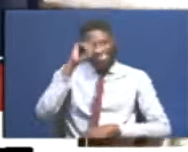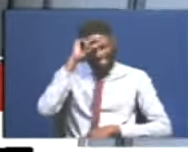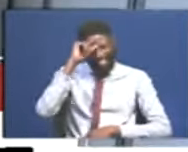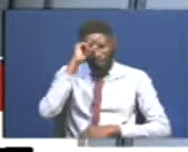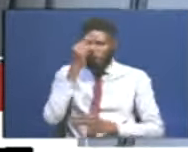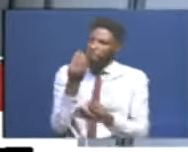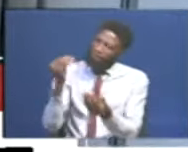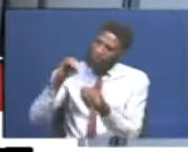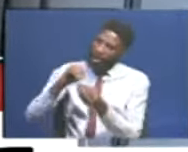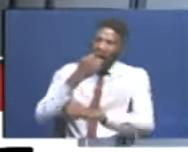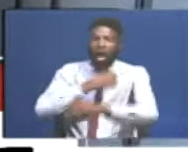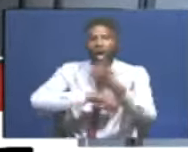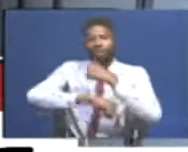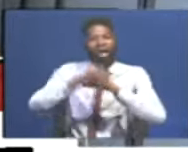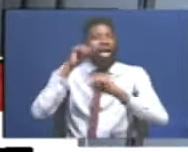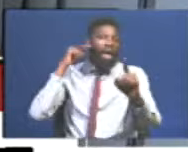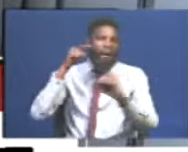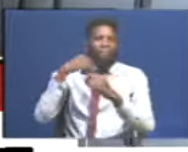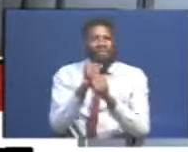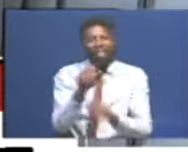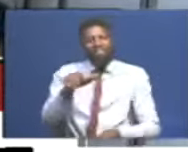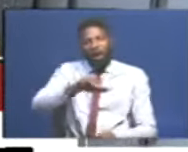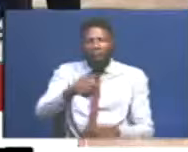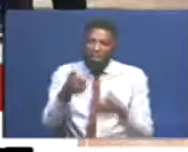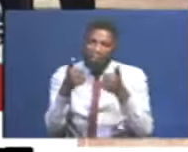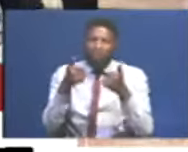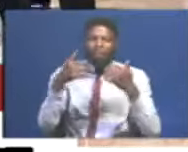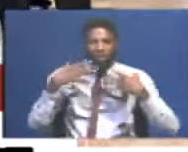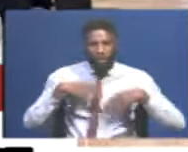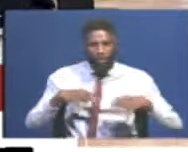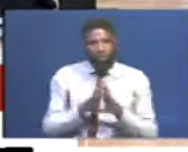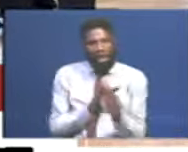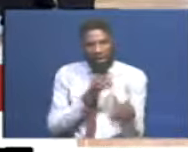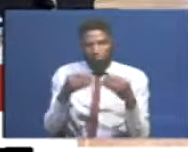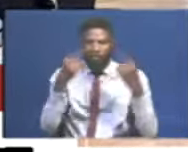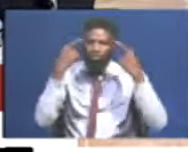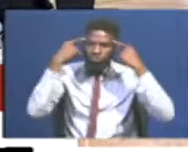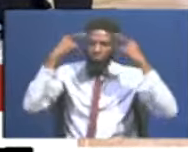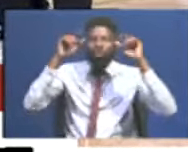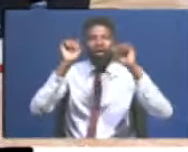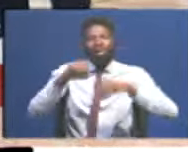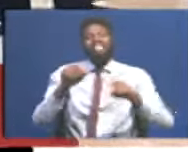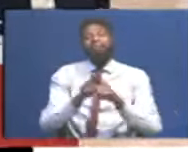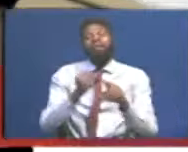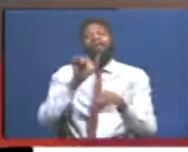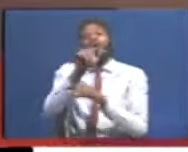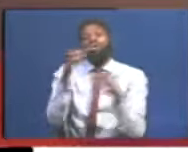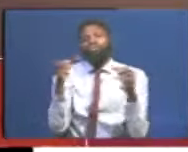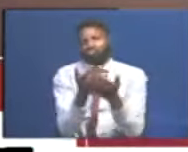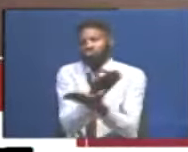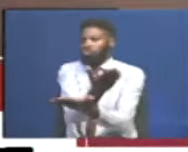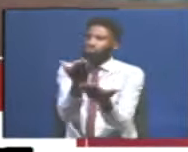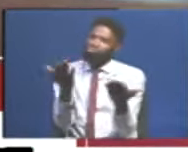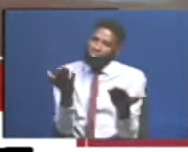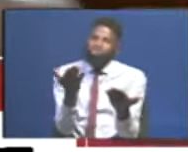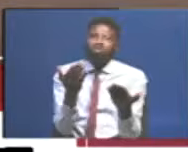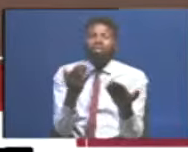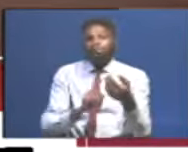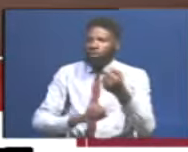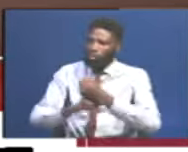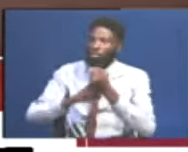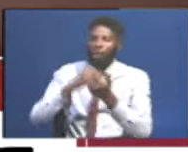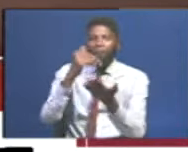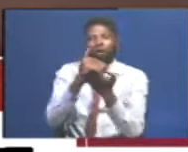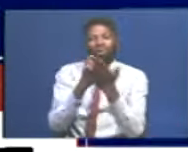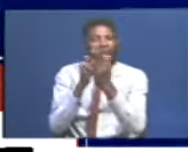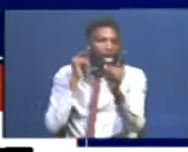a conducive environment for persons living with disability to thrive. They're also calling on well-wishers to chip in and support programs aimed at training doctors